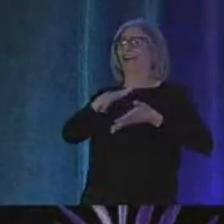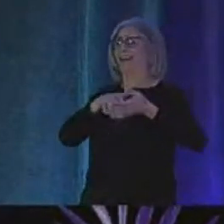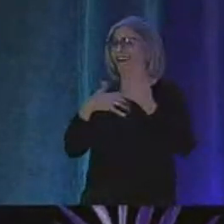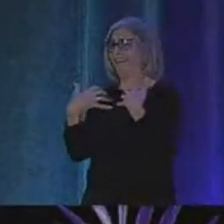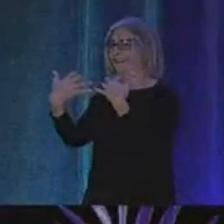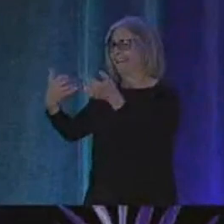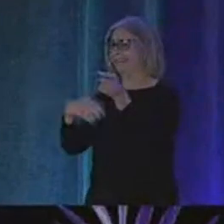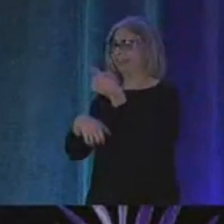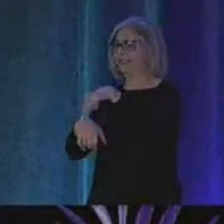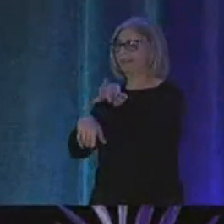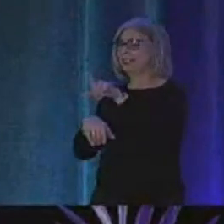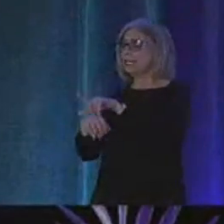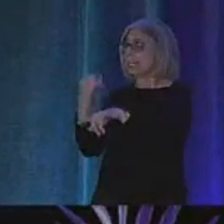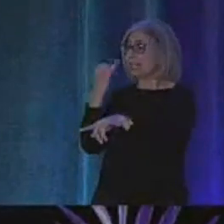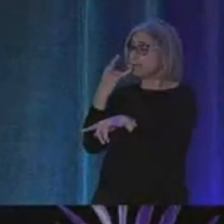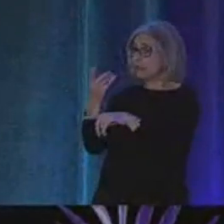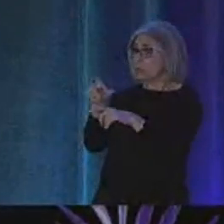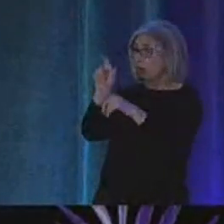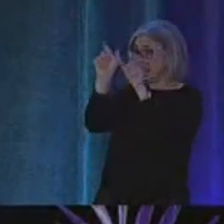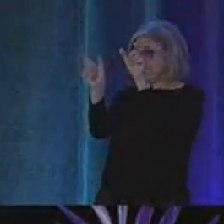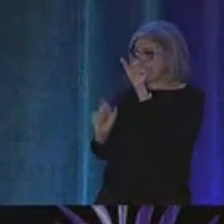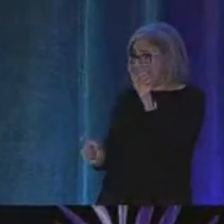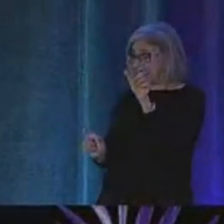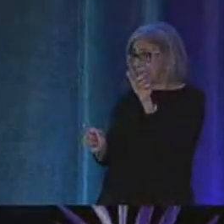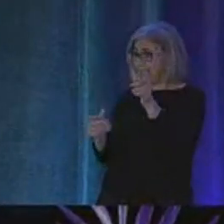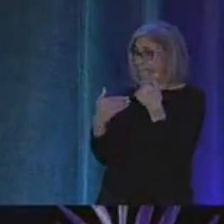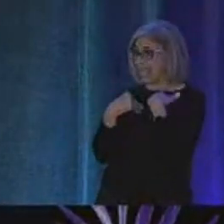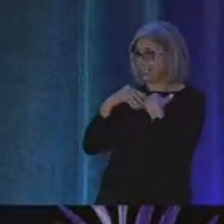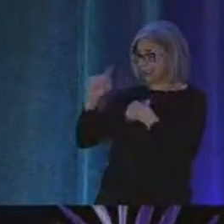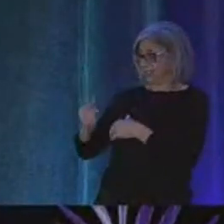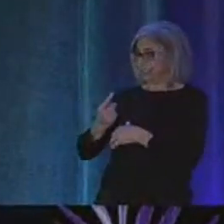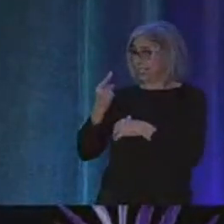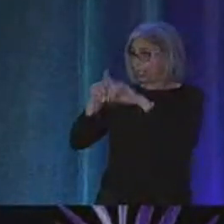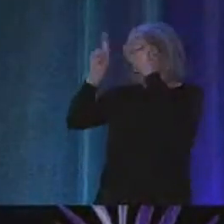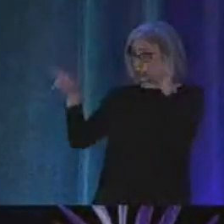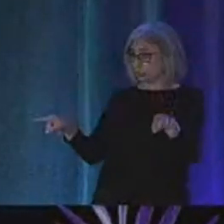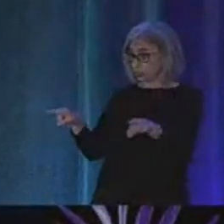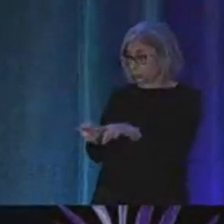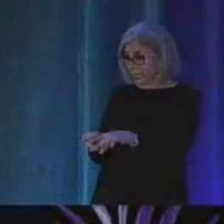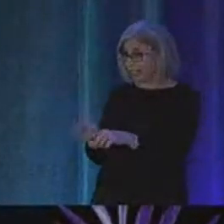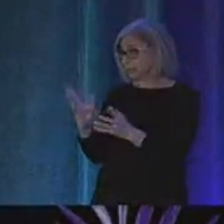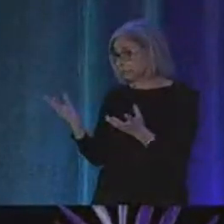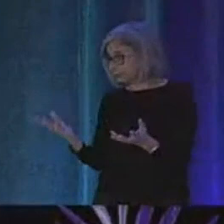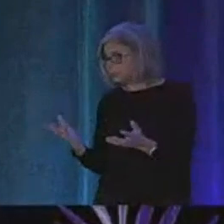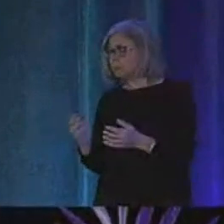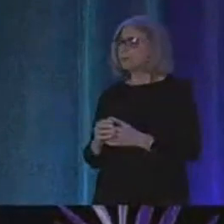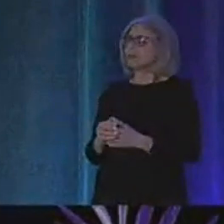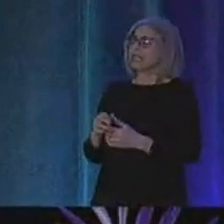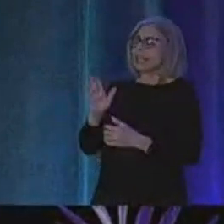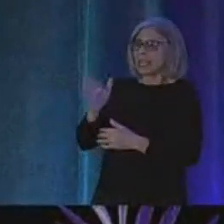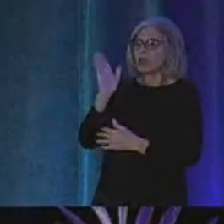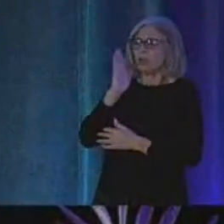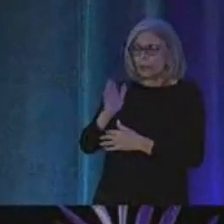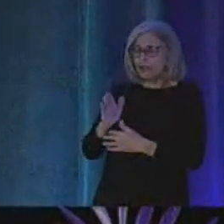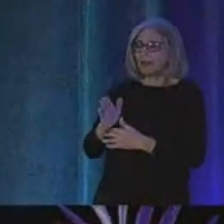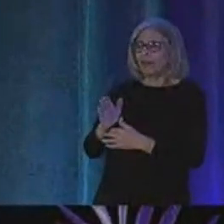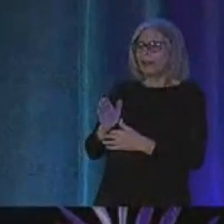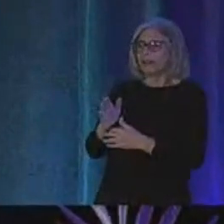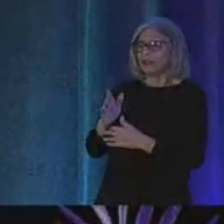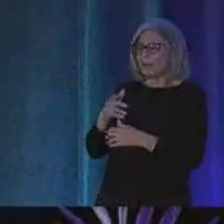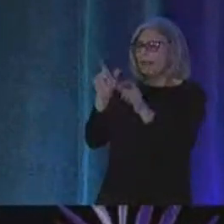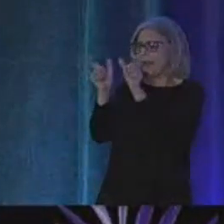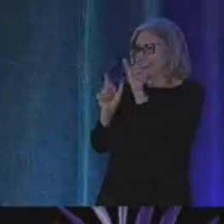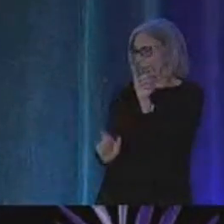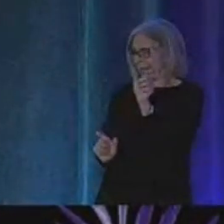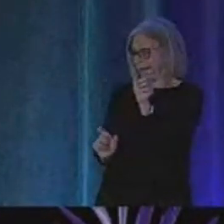Sorry. So unless your stack consists of a singular screen, it will most likely be a stack,